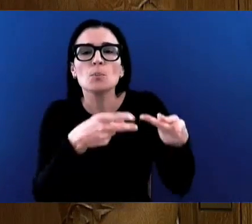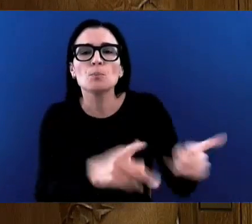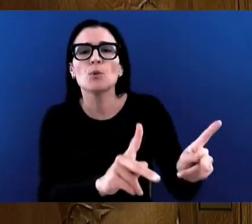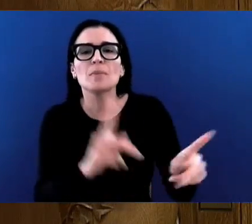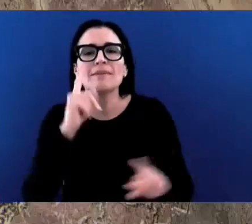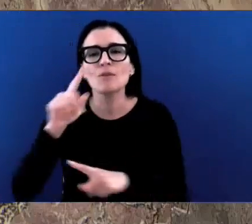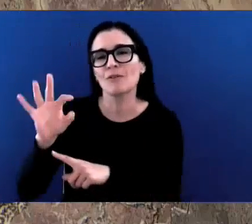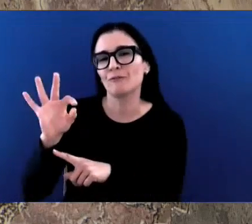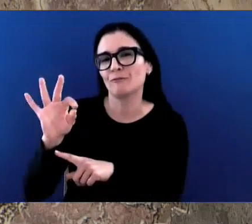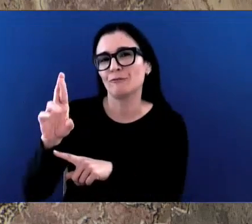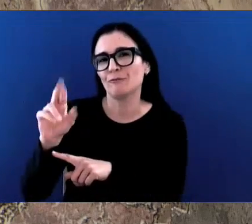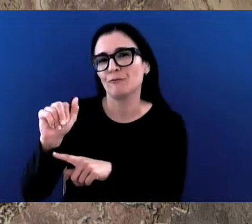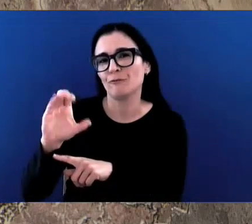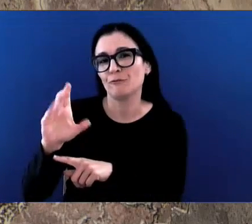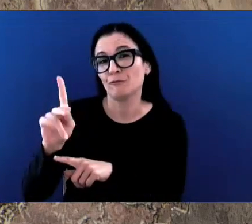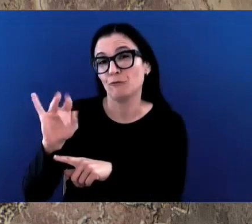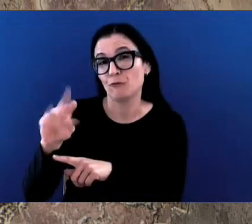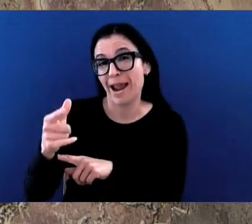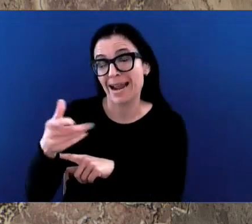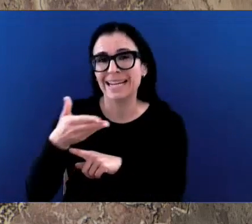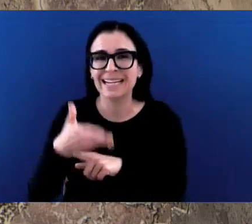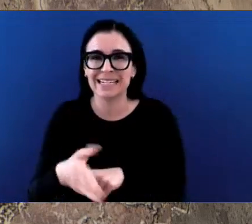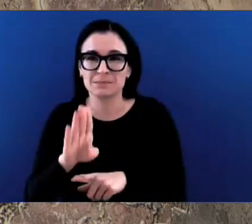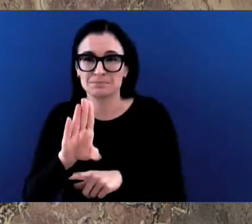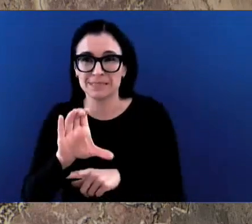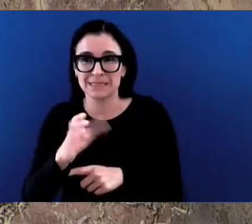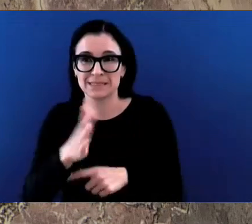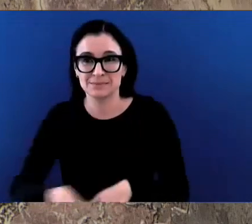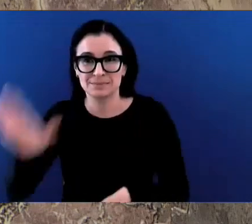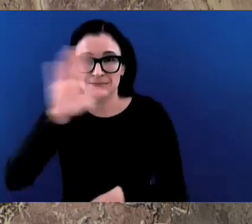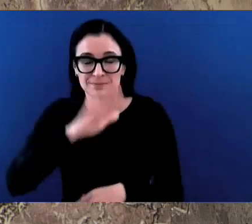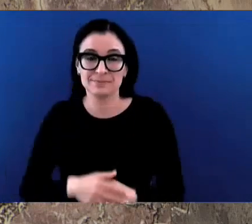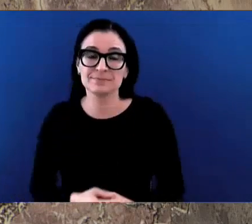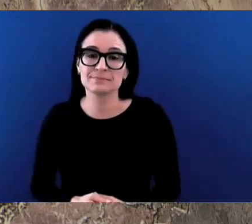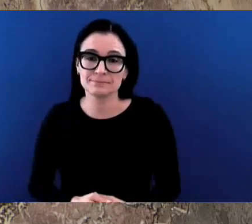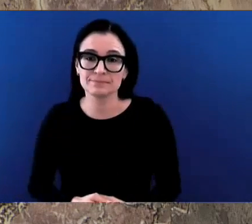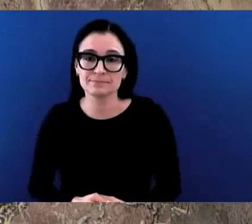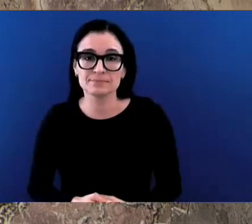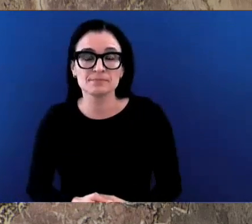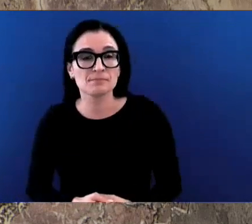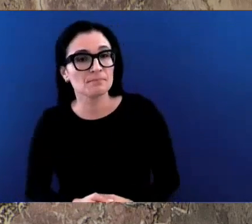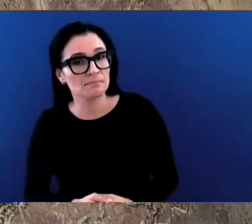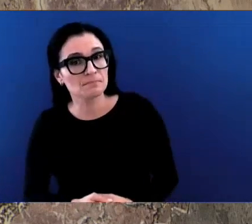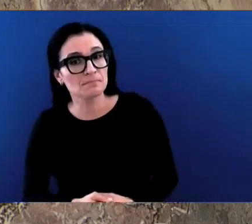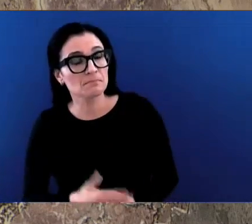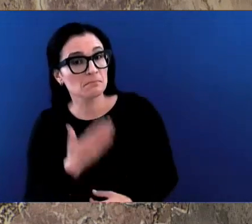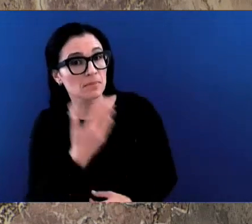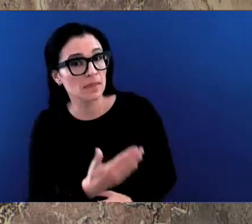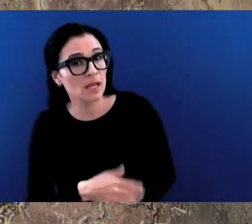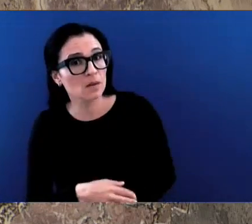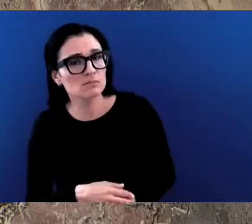Thank you very much, Chair. It saddens me that the member